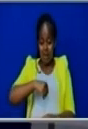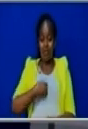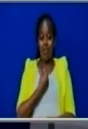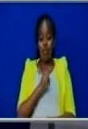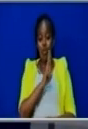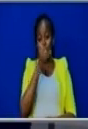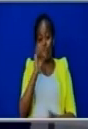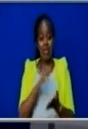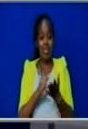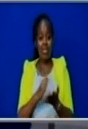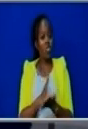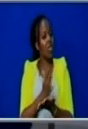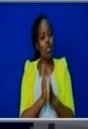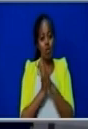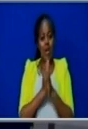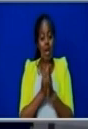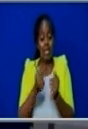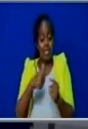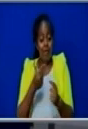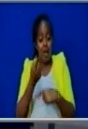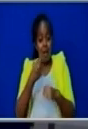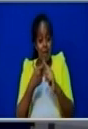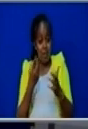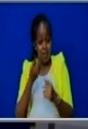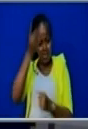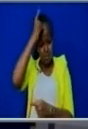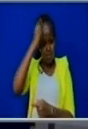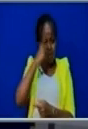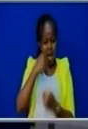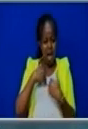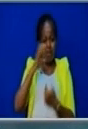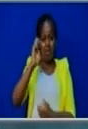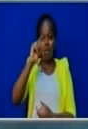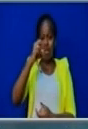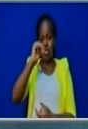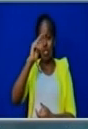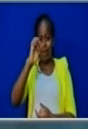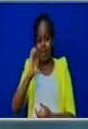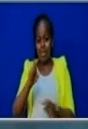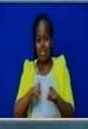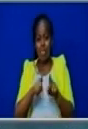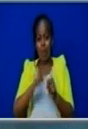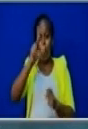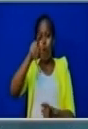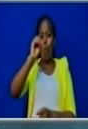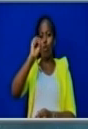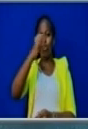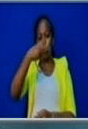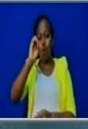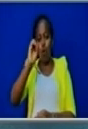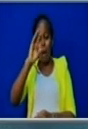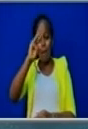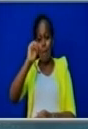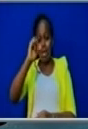Share with me. I share with you. Yes. Where I come from, we have these diesel engines. We call them kisiagi, the posho mill, Yes.